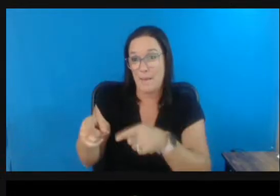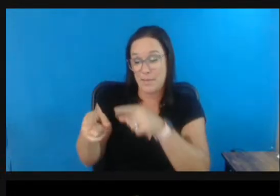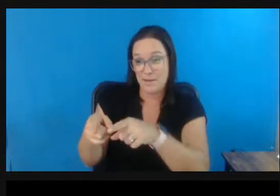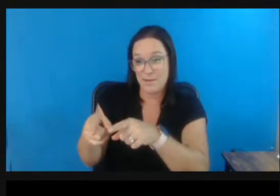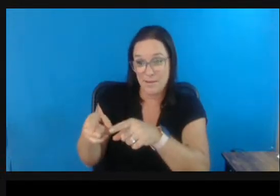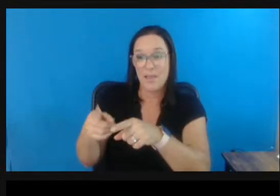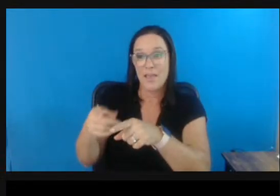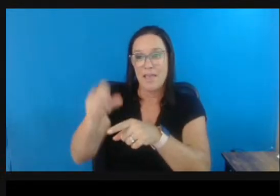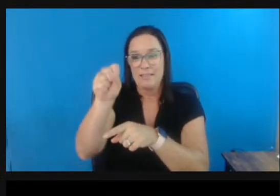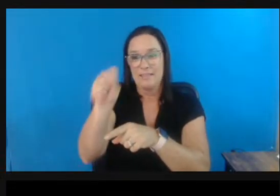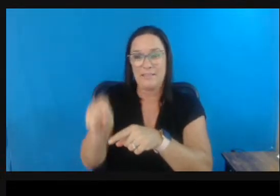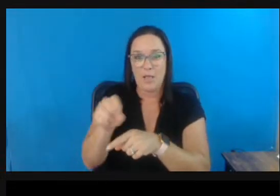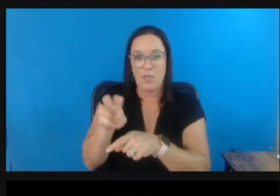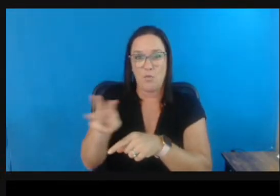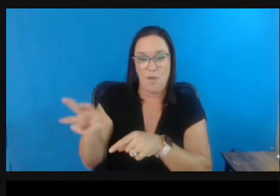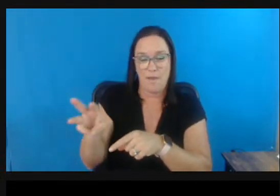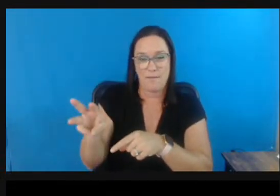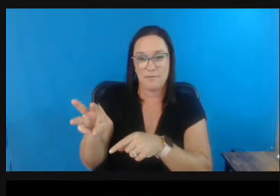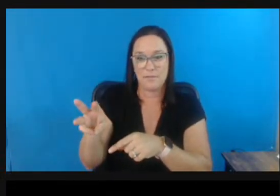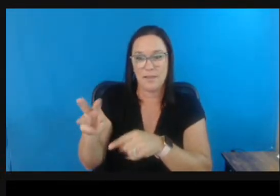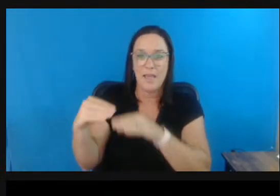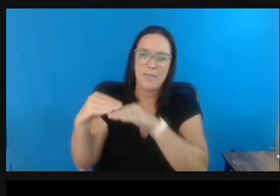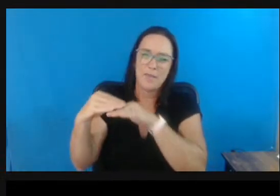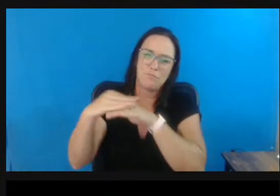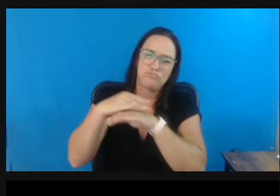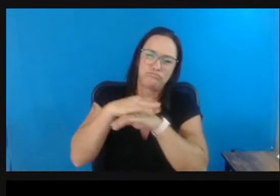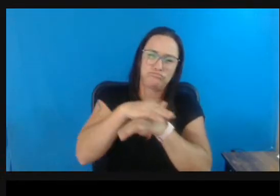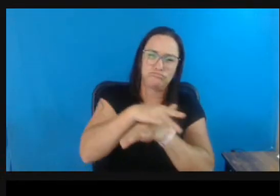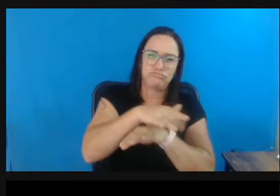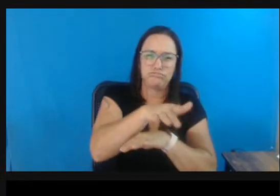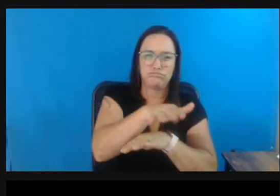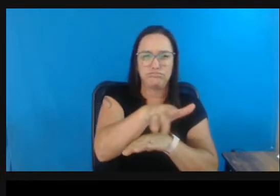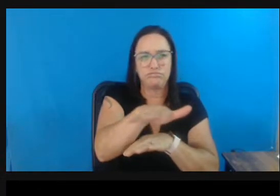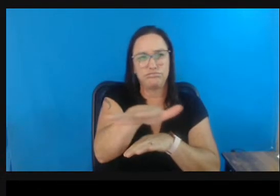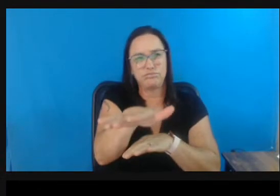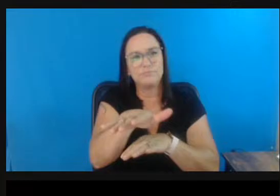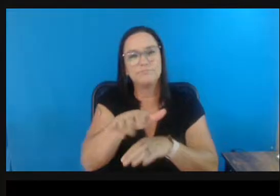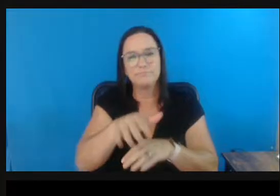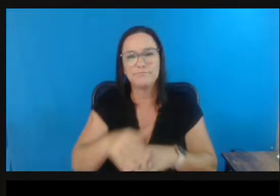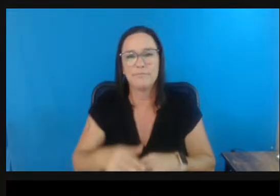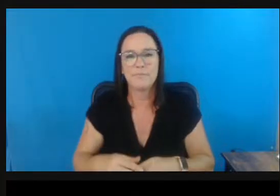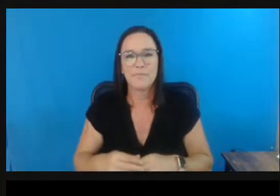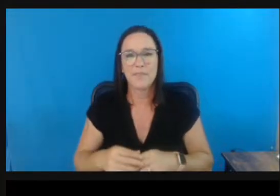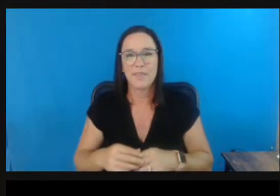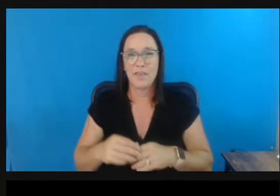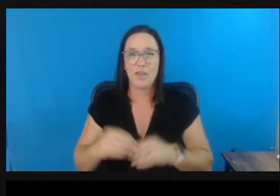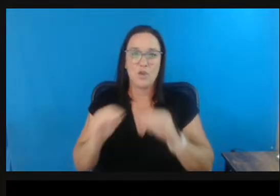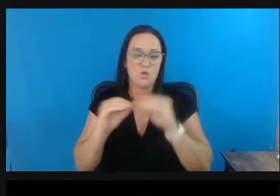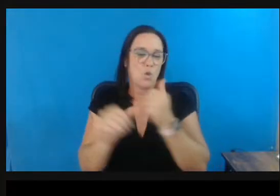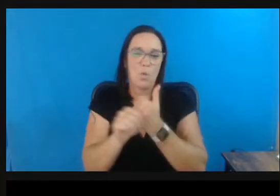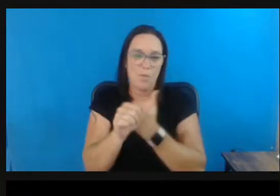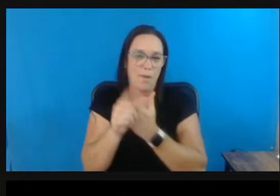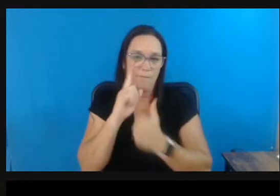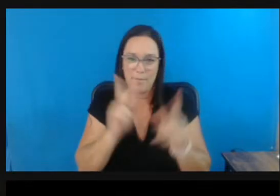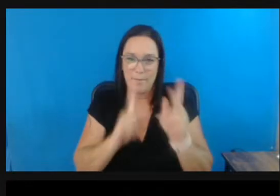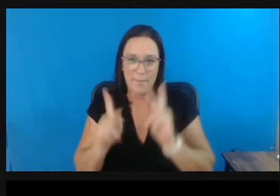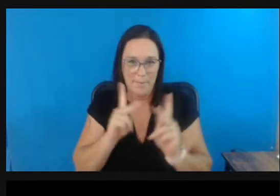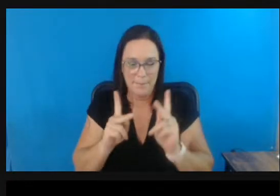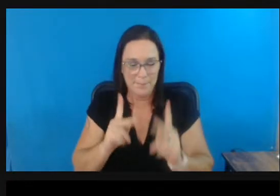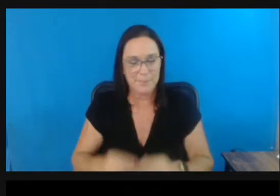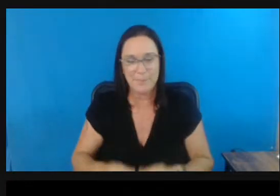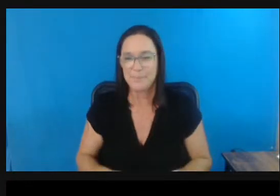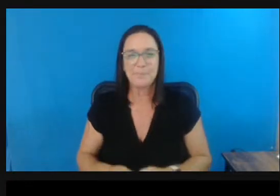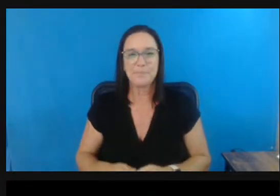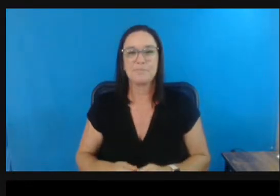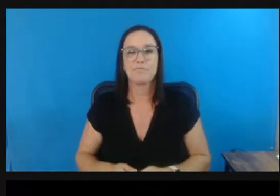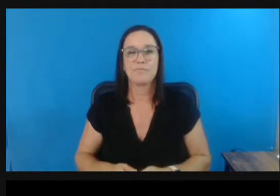of the caldera, and pouring lava across the caldera floor, not posing any threat to people.